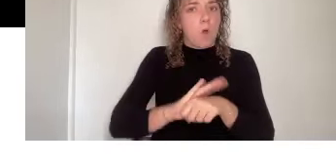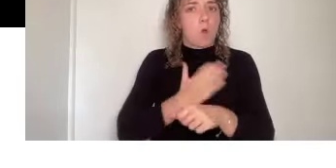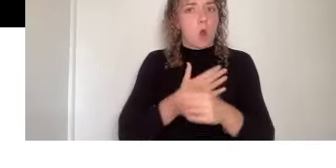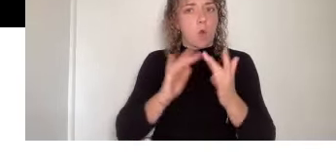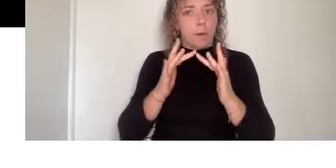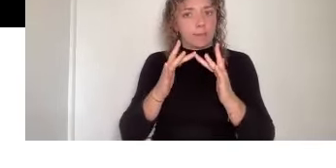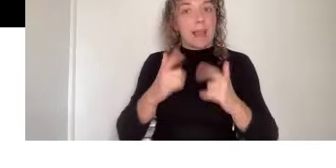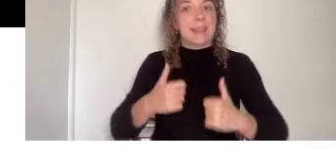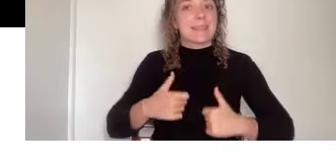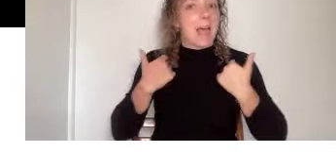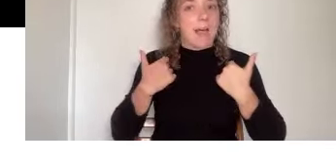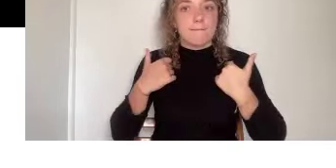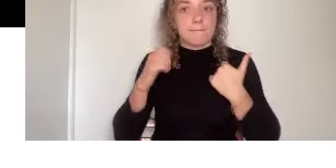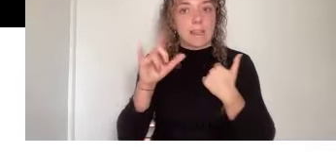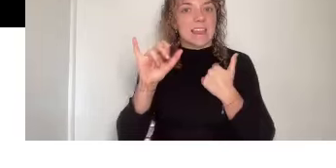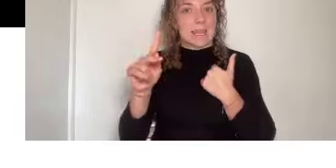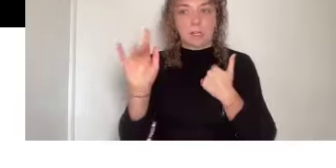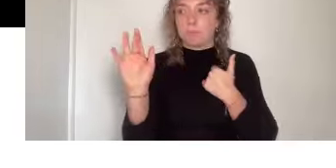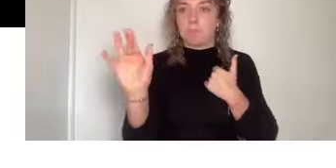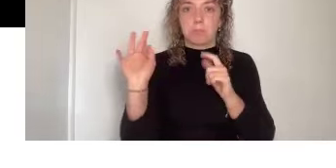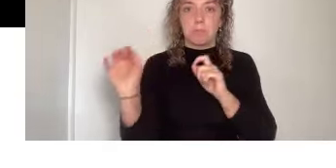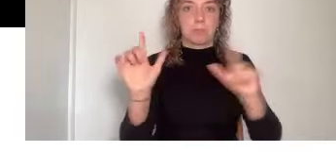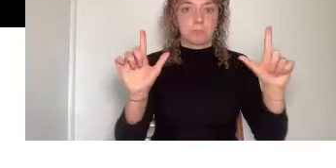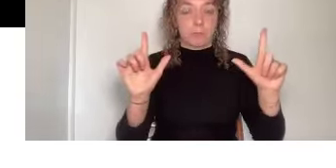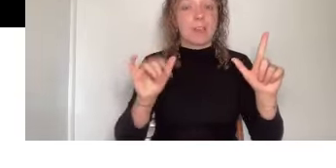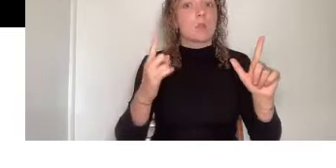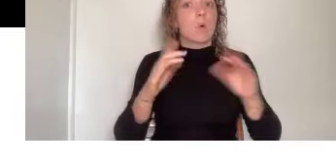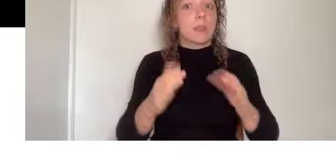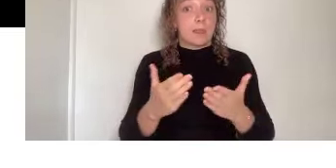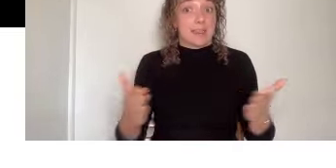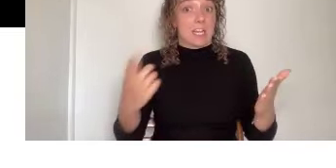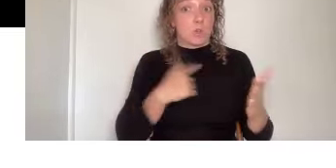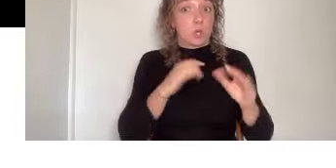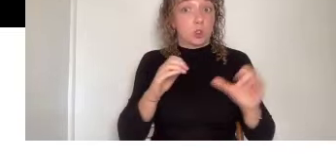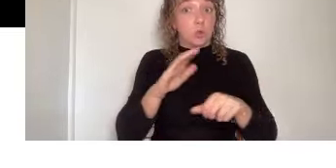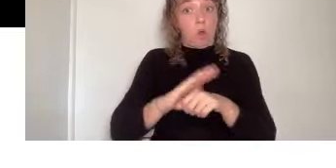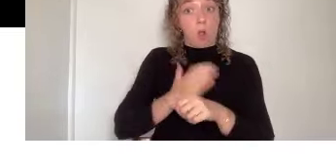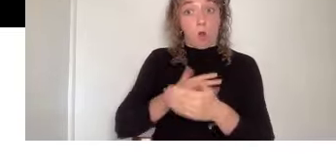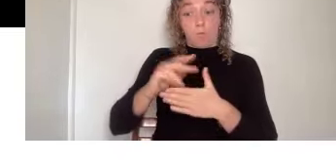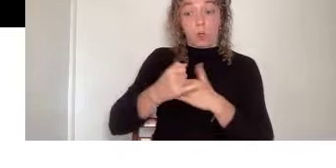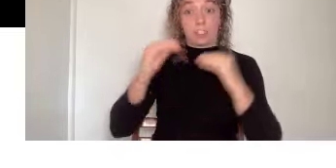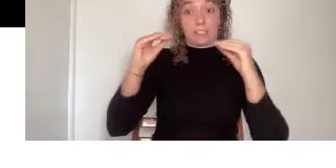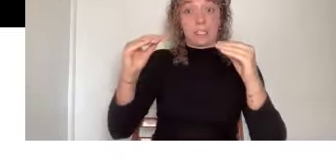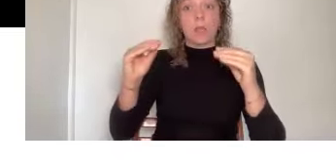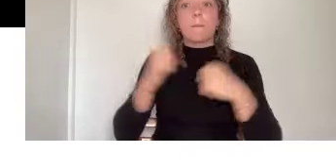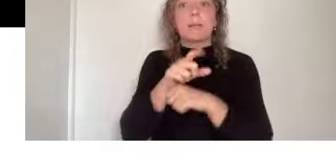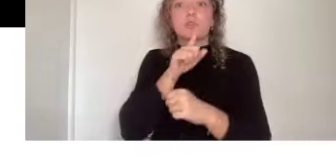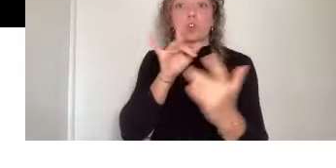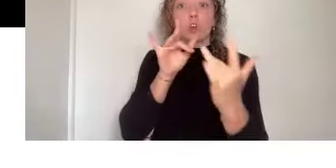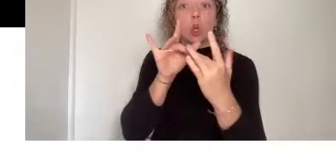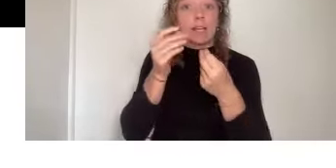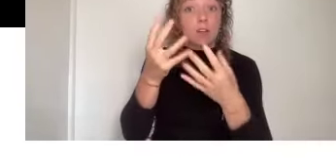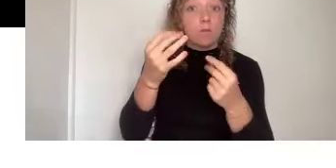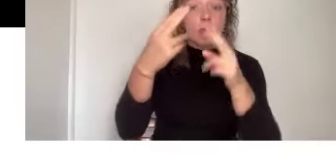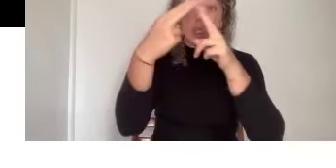as live links. And that's one of the things we do in Project Teach, is ensure that those links, that contact information, and those